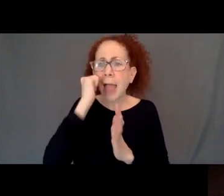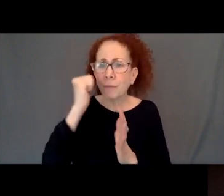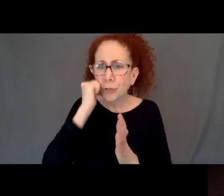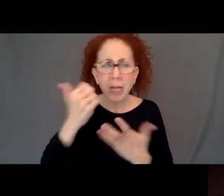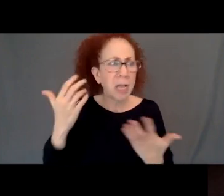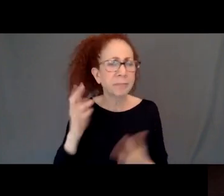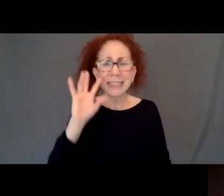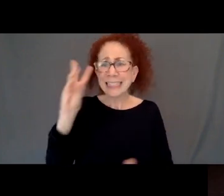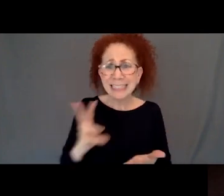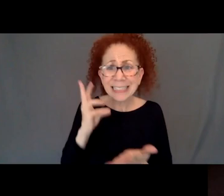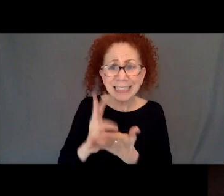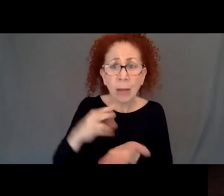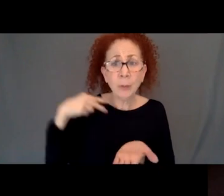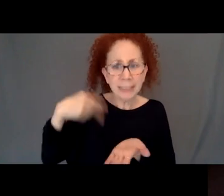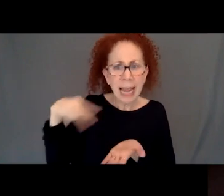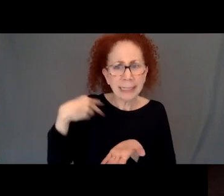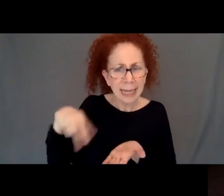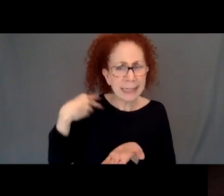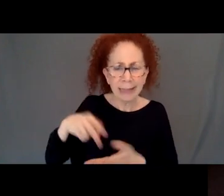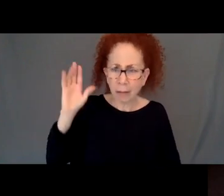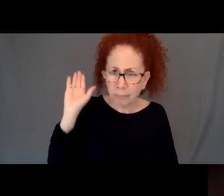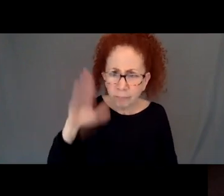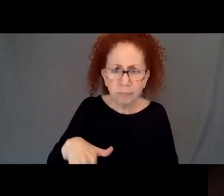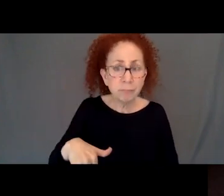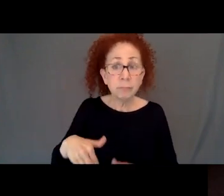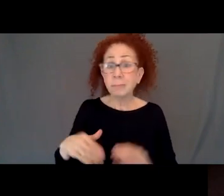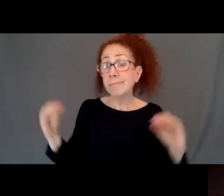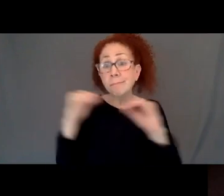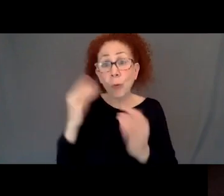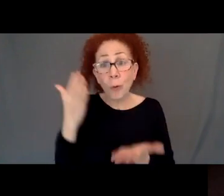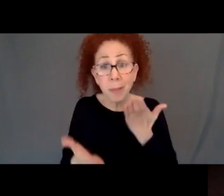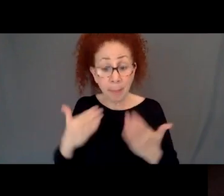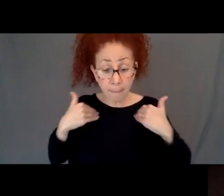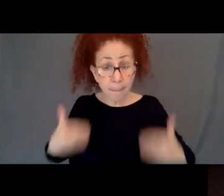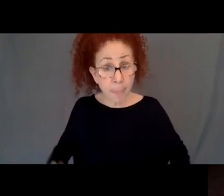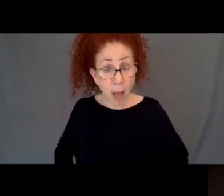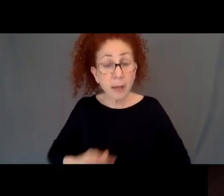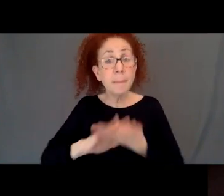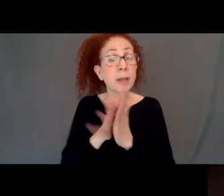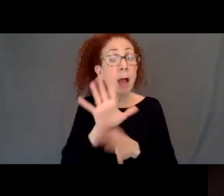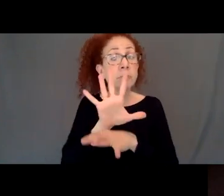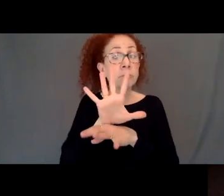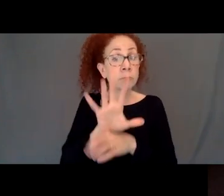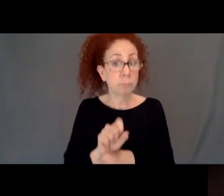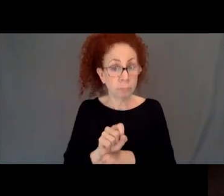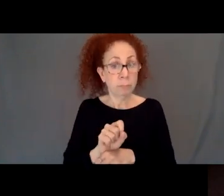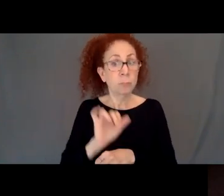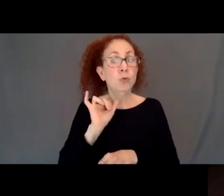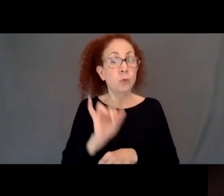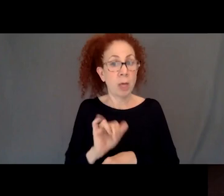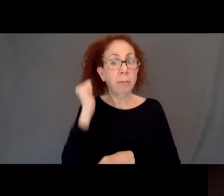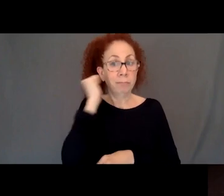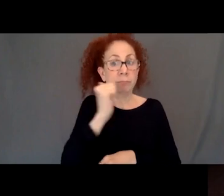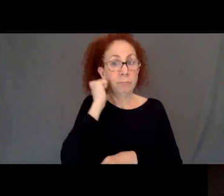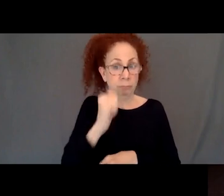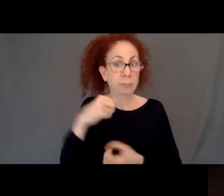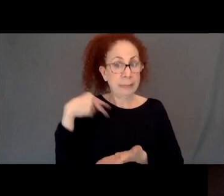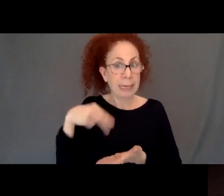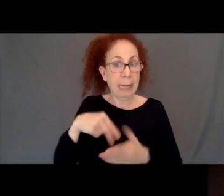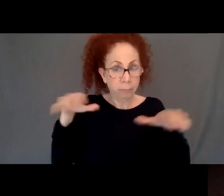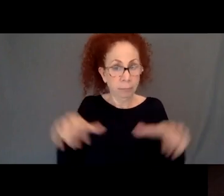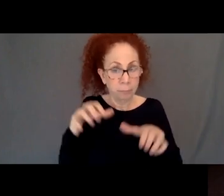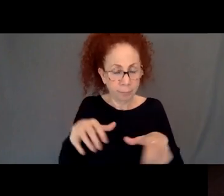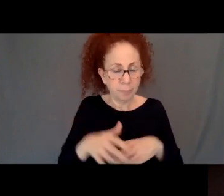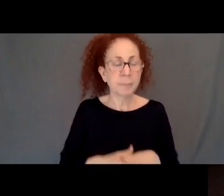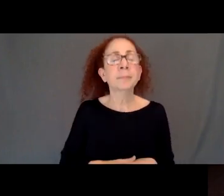dancing at least 6 hours a day, sometimes more, and your body is habituated to a certain way of being in the world. And then to